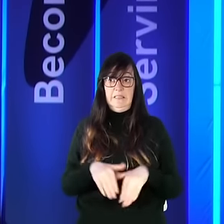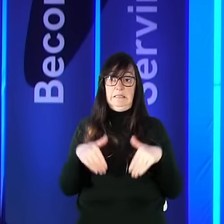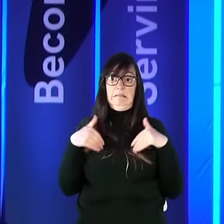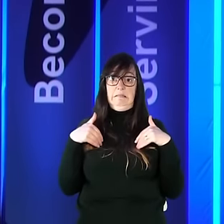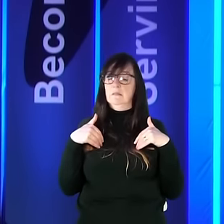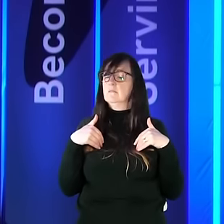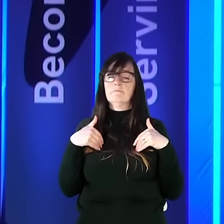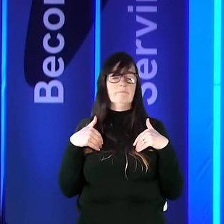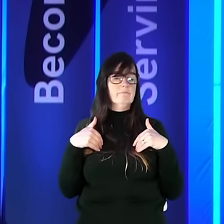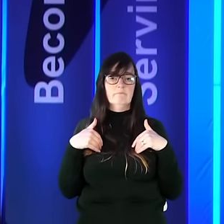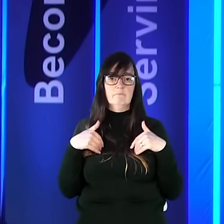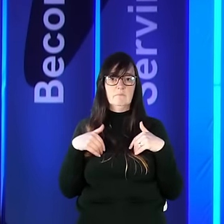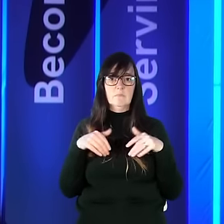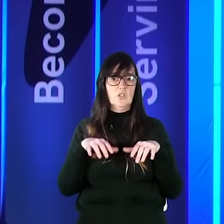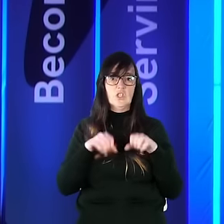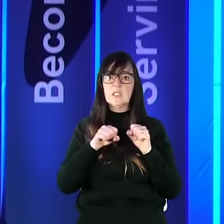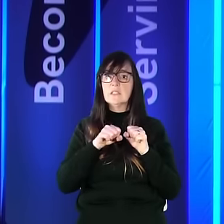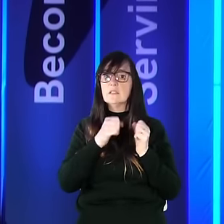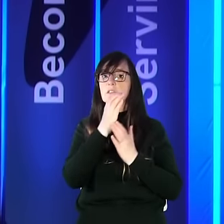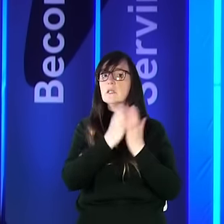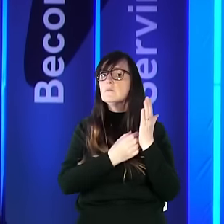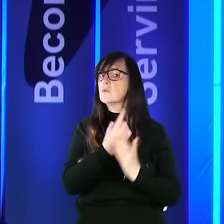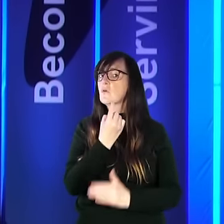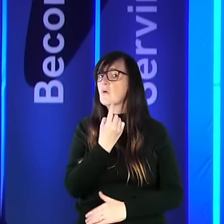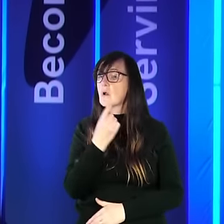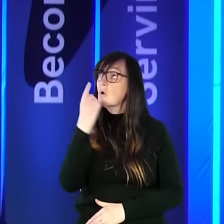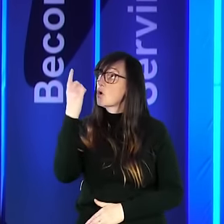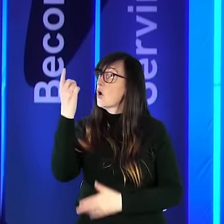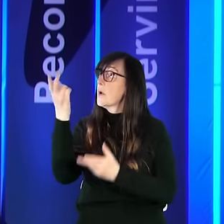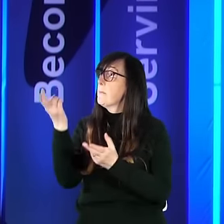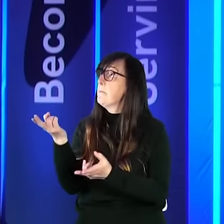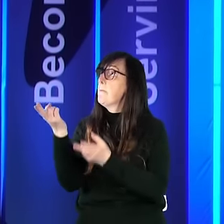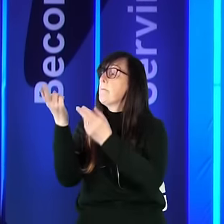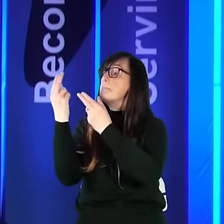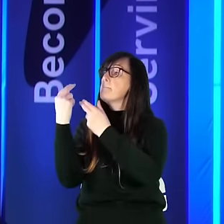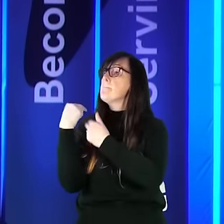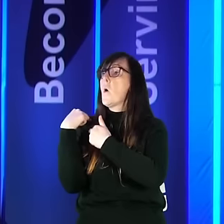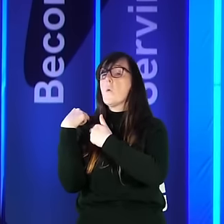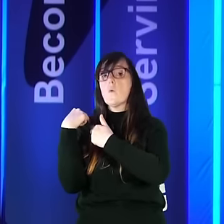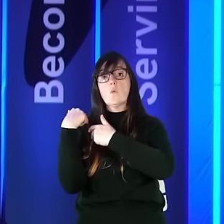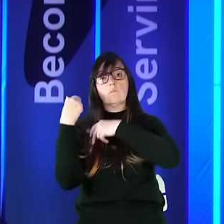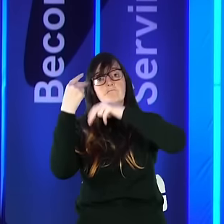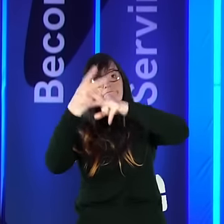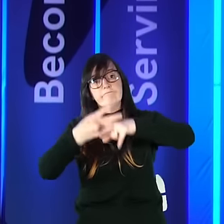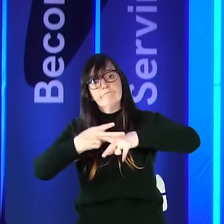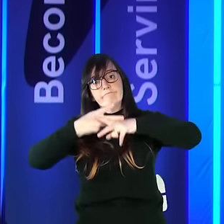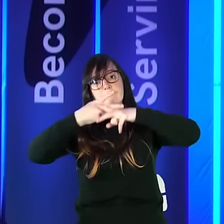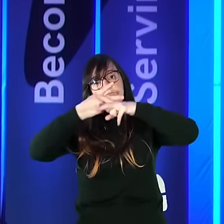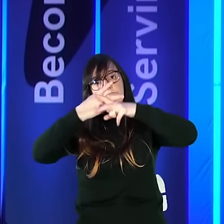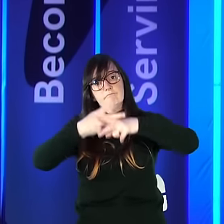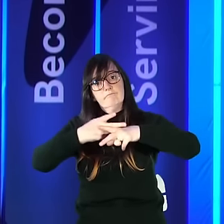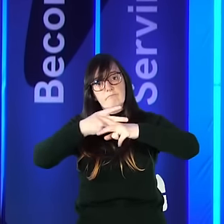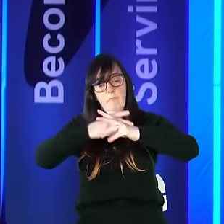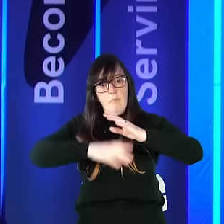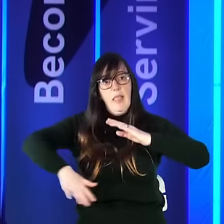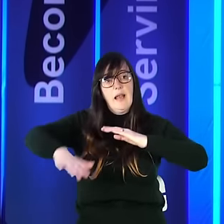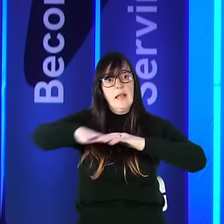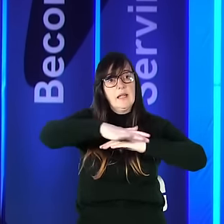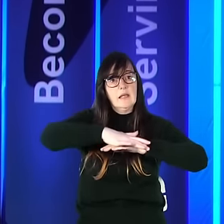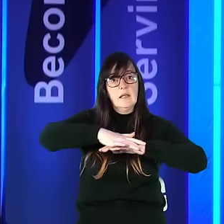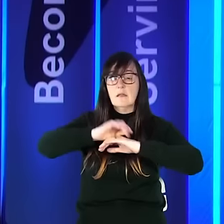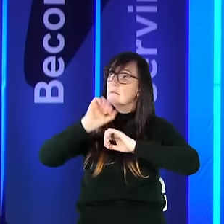Absolutely not, says Genesis 1. God appointed us to be caretakers over this planet in his